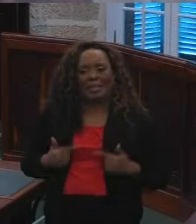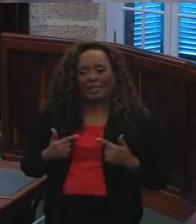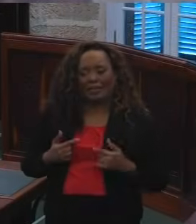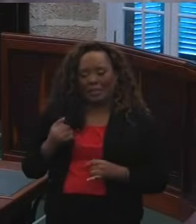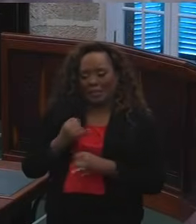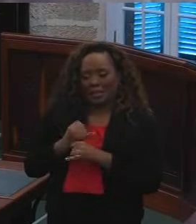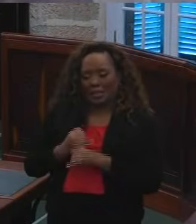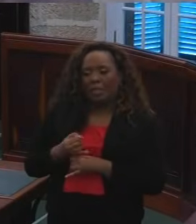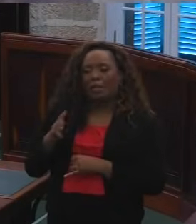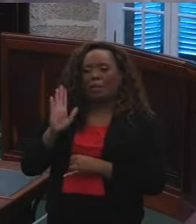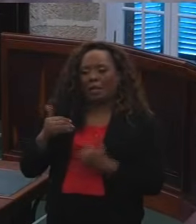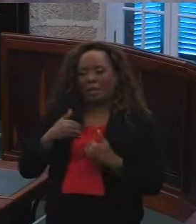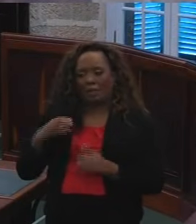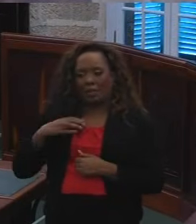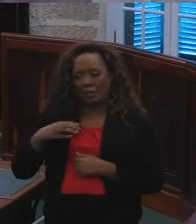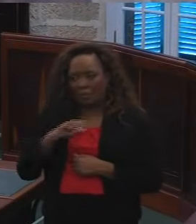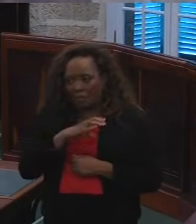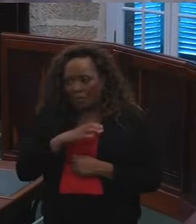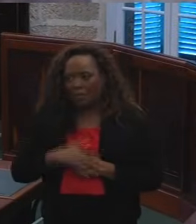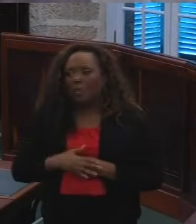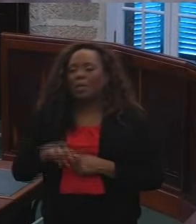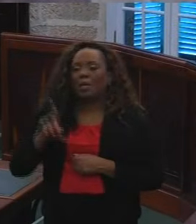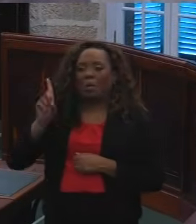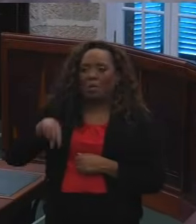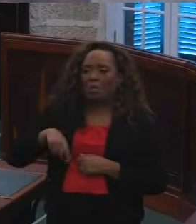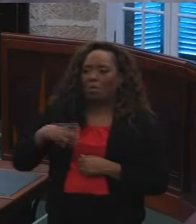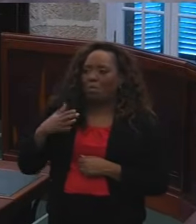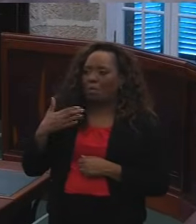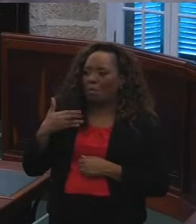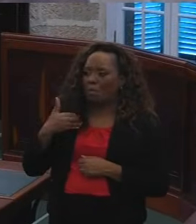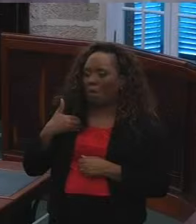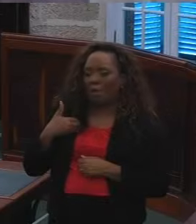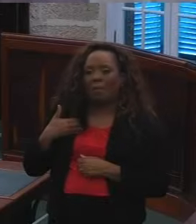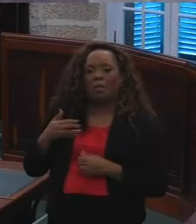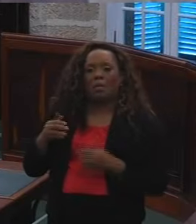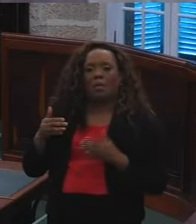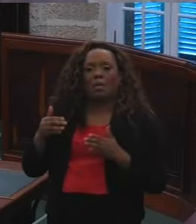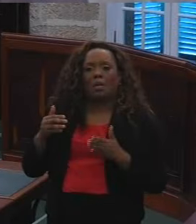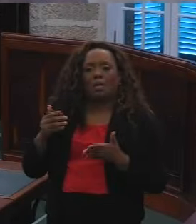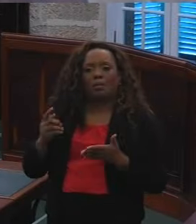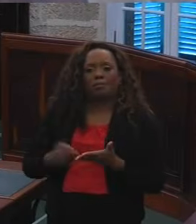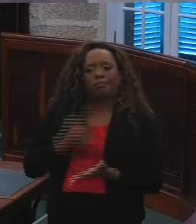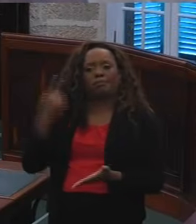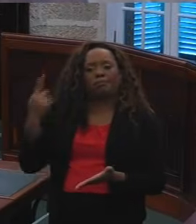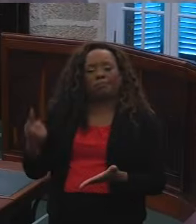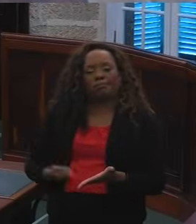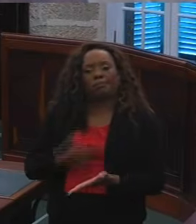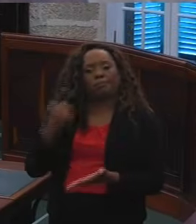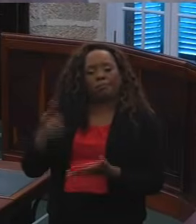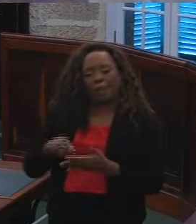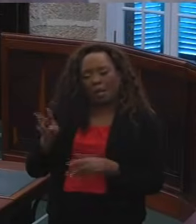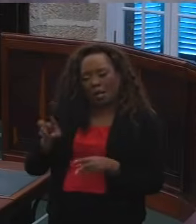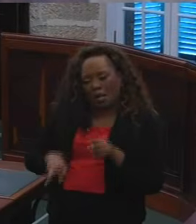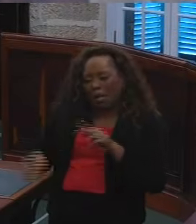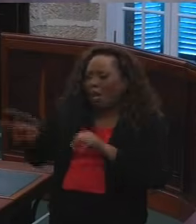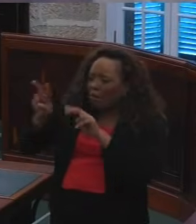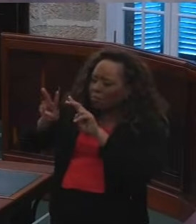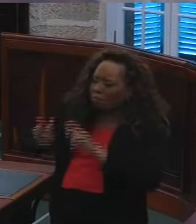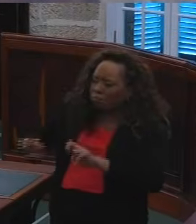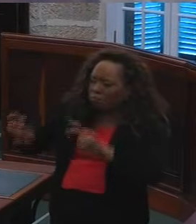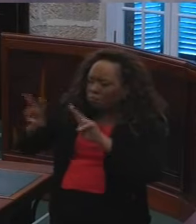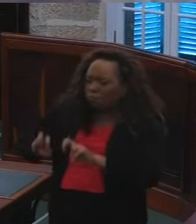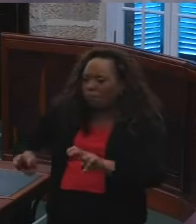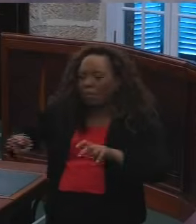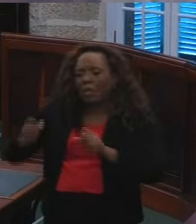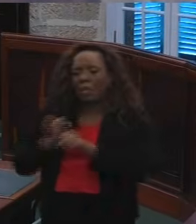must operate under a licensing regime with periodic inspections by qualified inspectors to ensure compliance. And